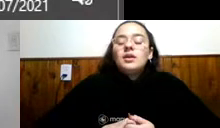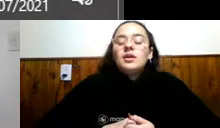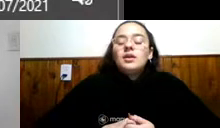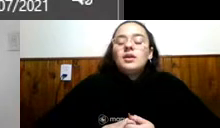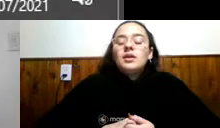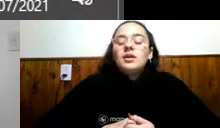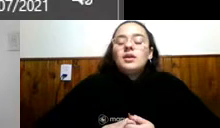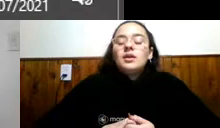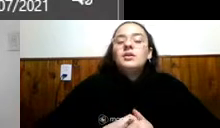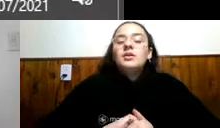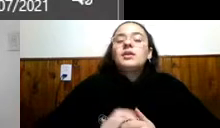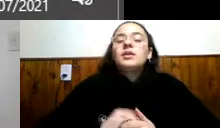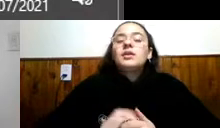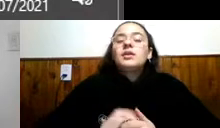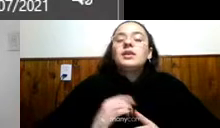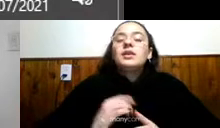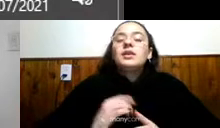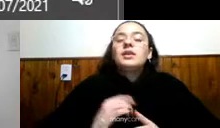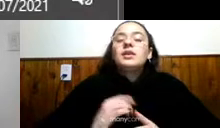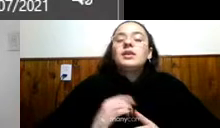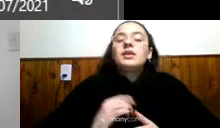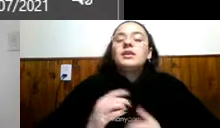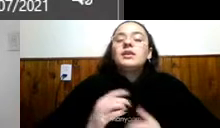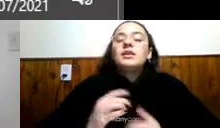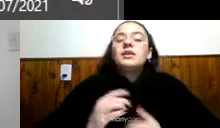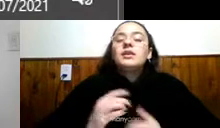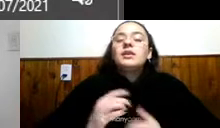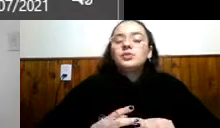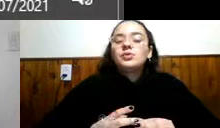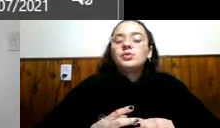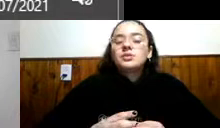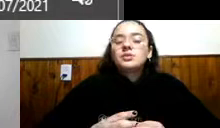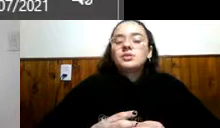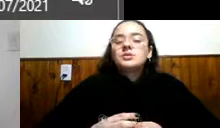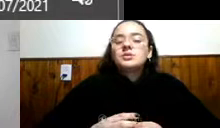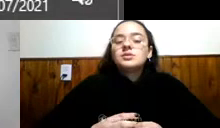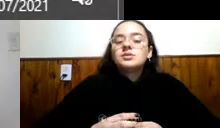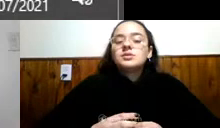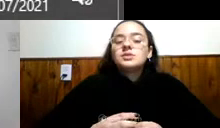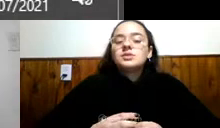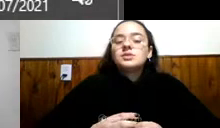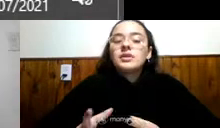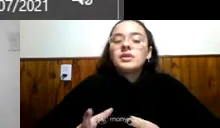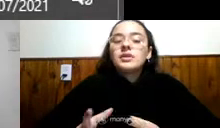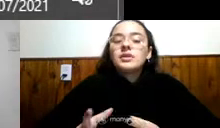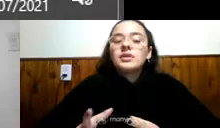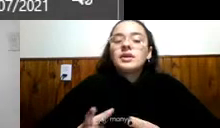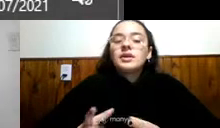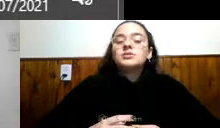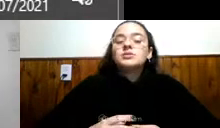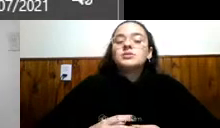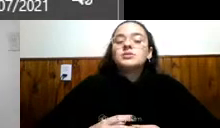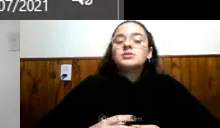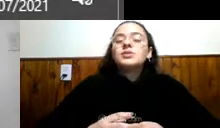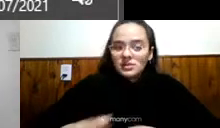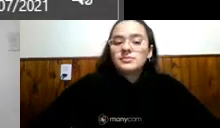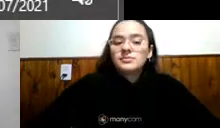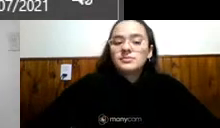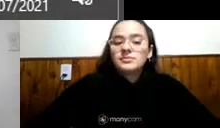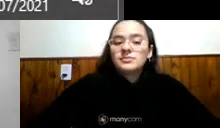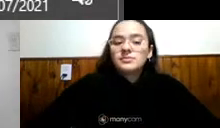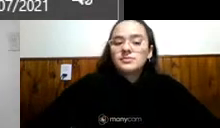in a way to save the people and to contribute.